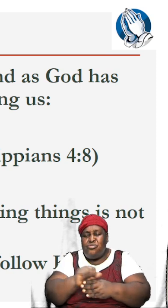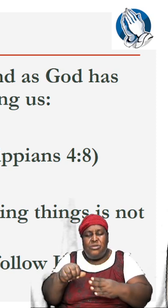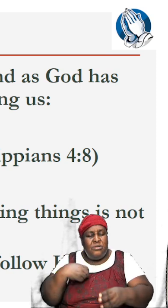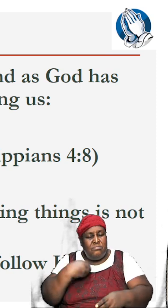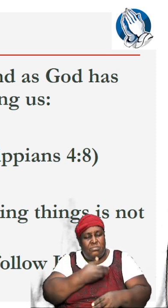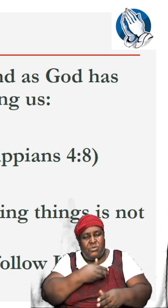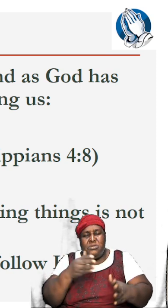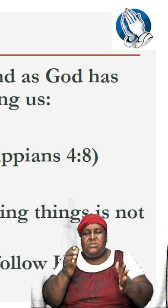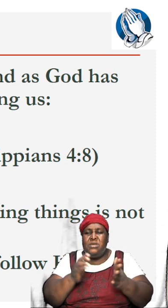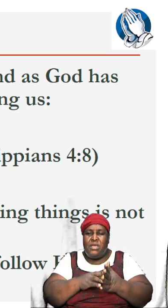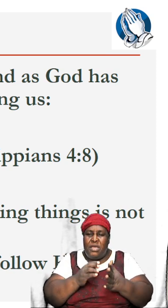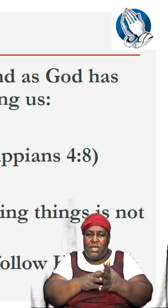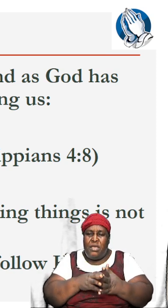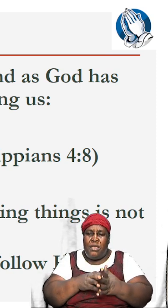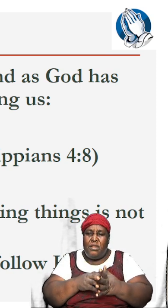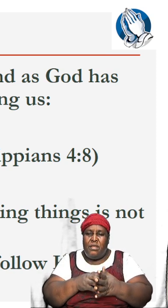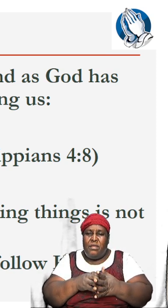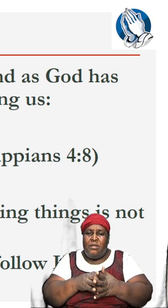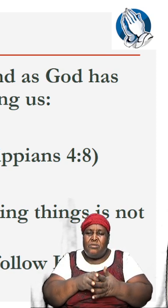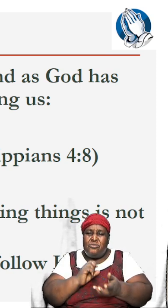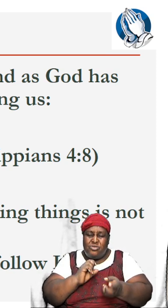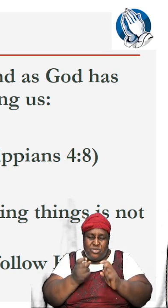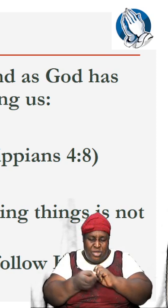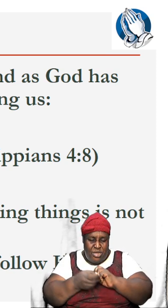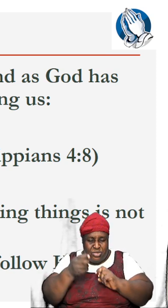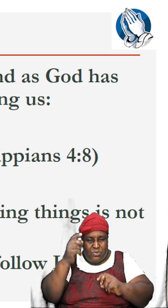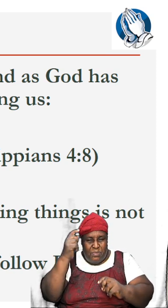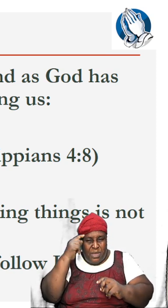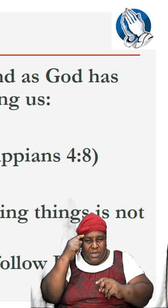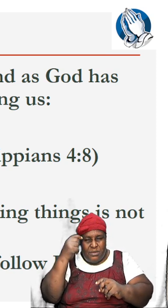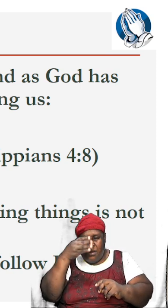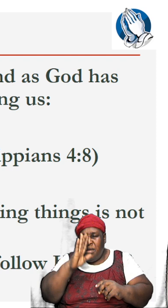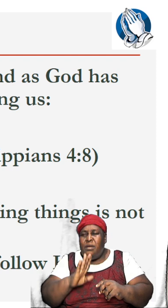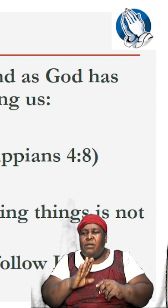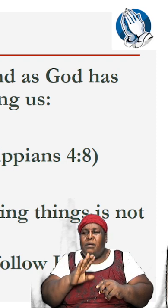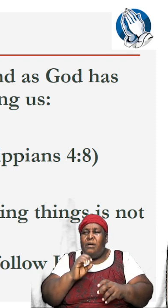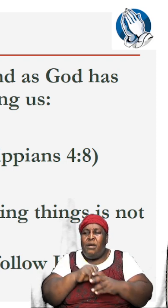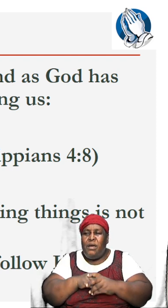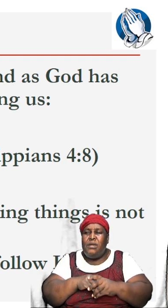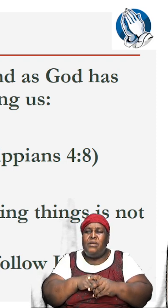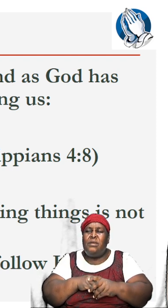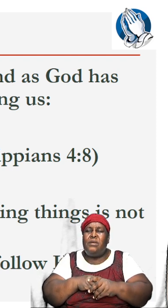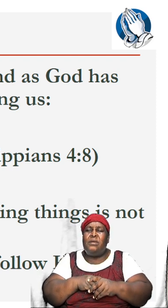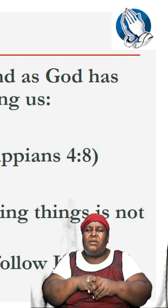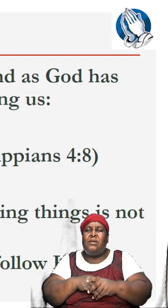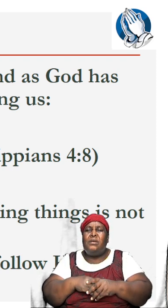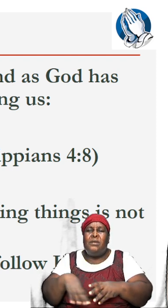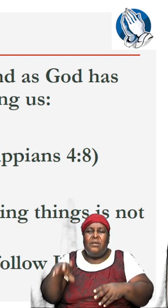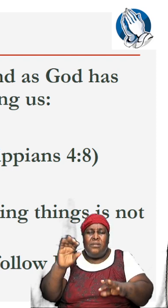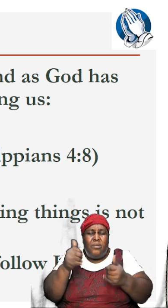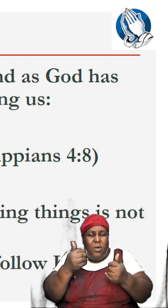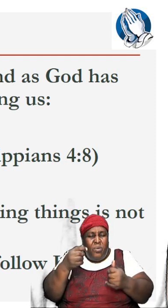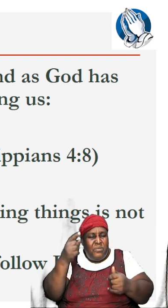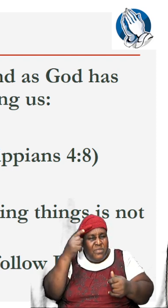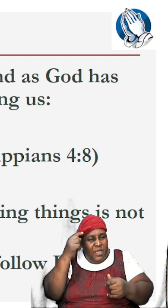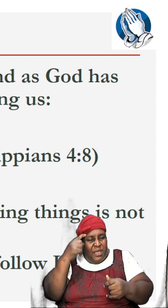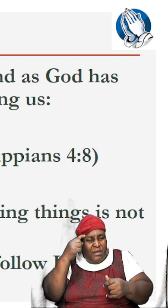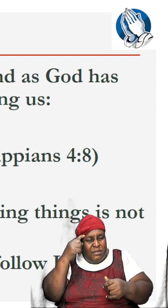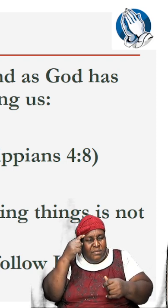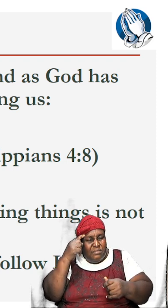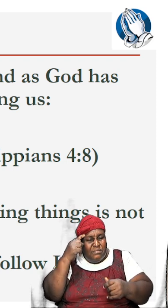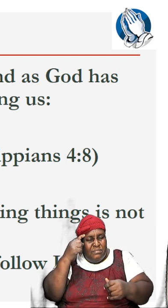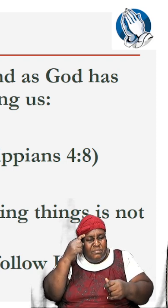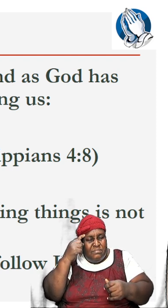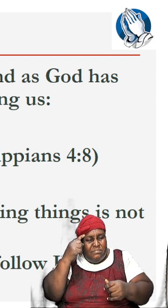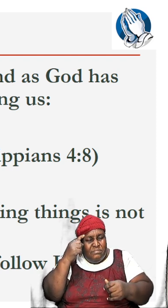them, to retrain your mind. So God is in the process of retraining how we think. The Bible says in Philippians chapter